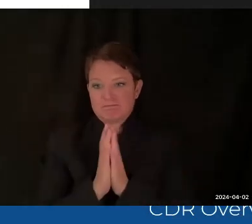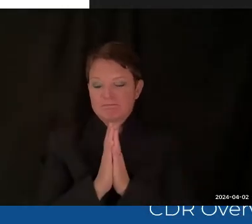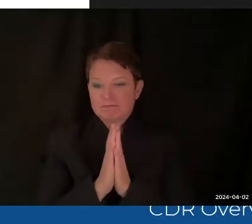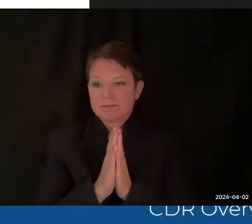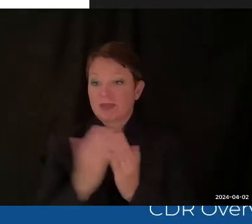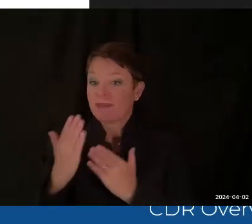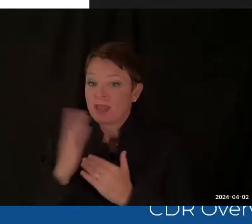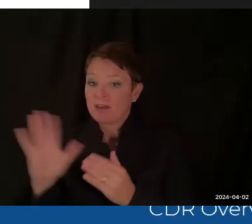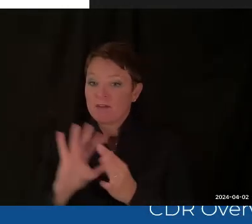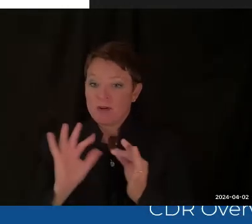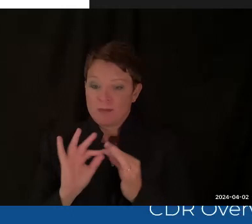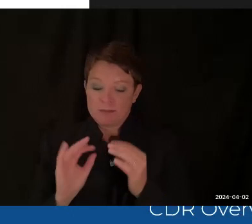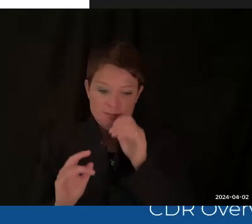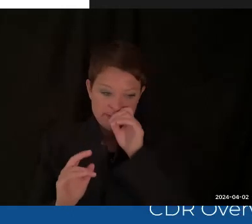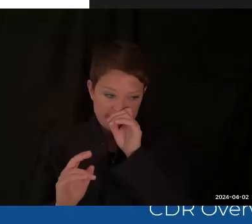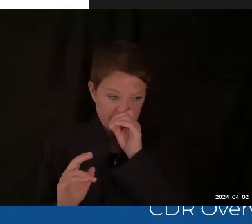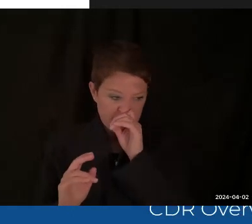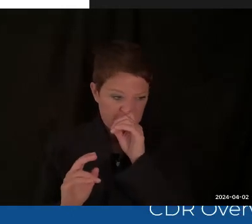your comment.